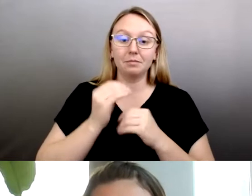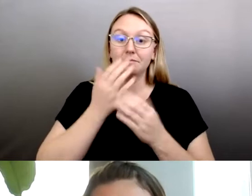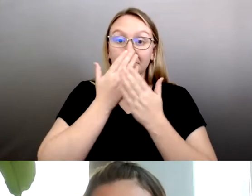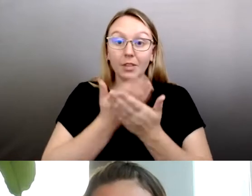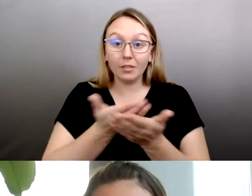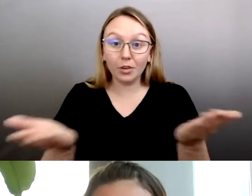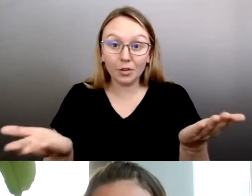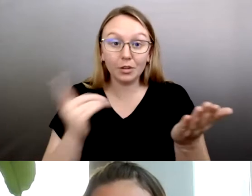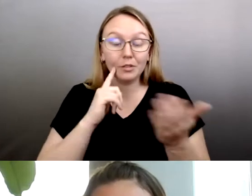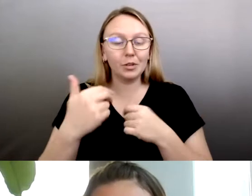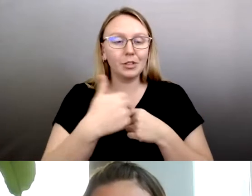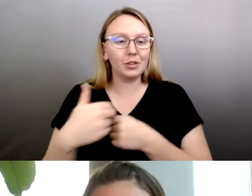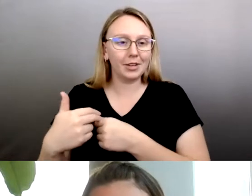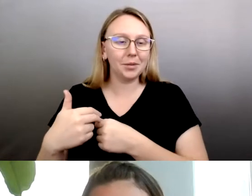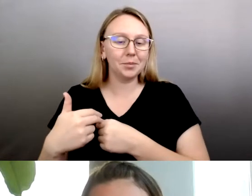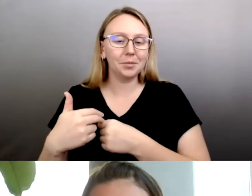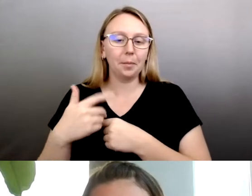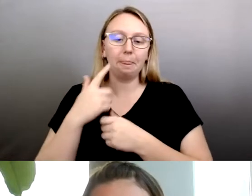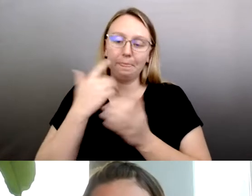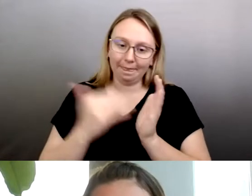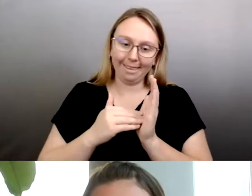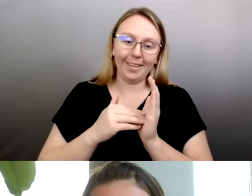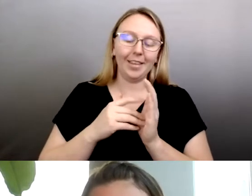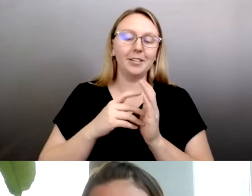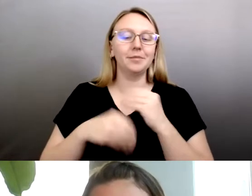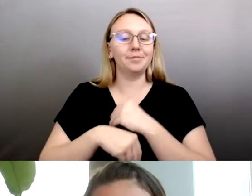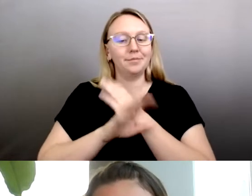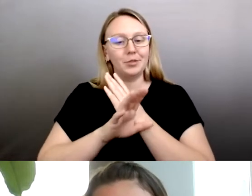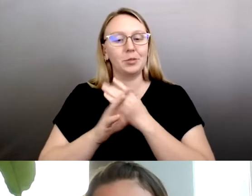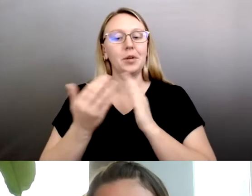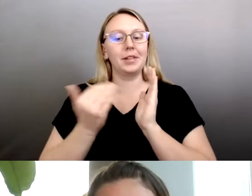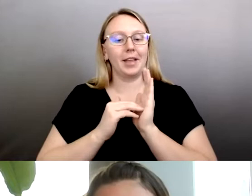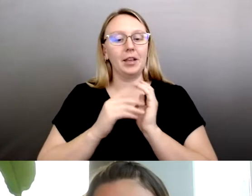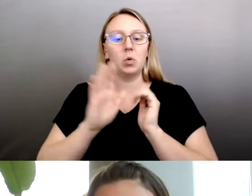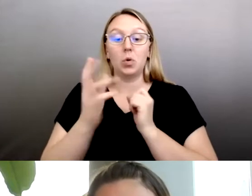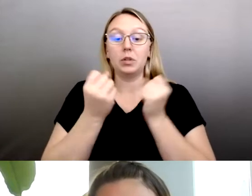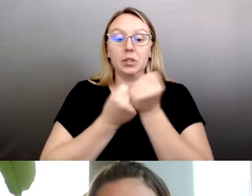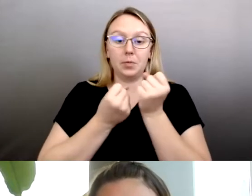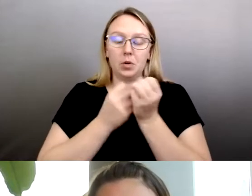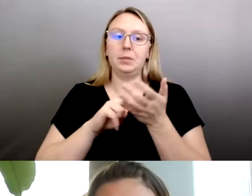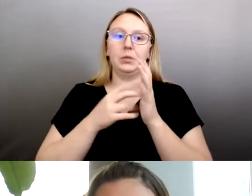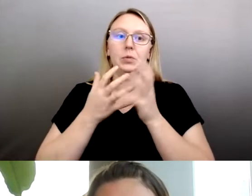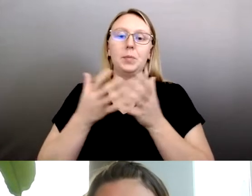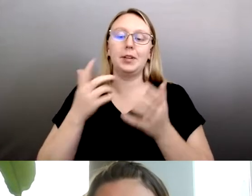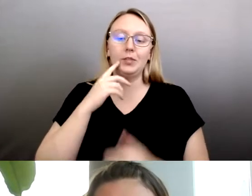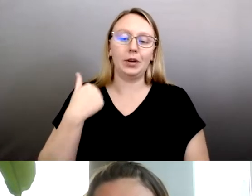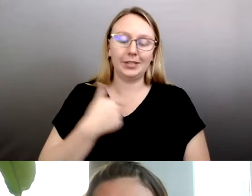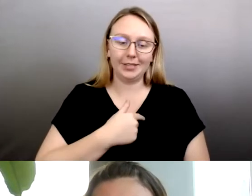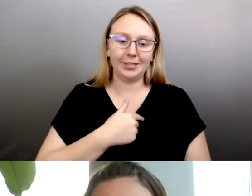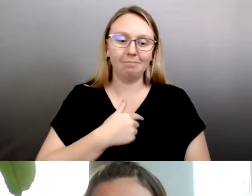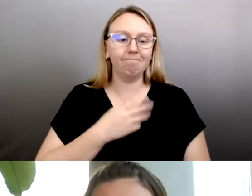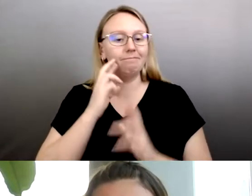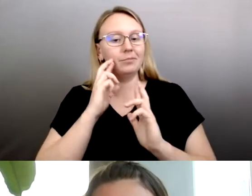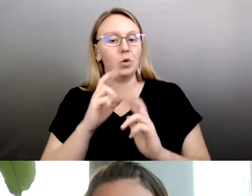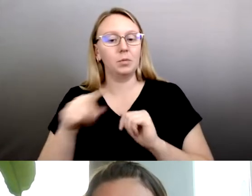you for joining us on yet again, another Zoom call. Your support really does mean a lot to us. And we hope